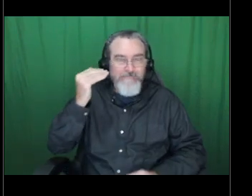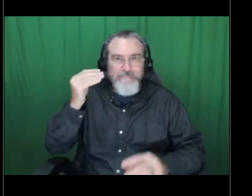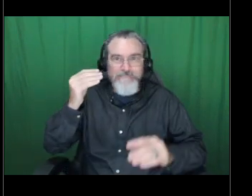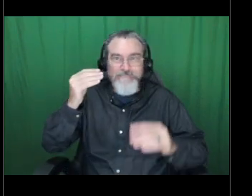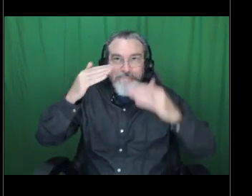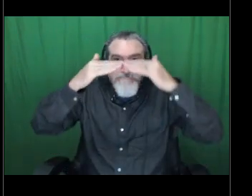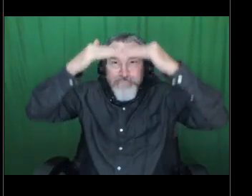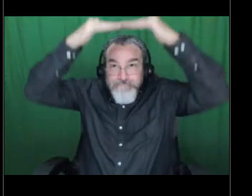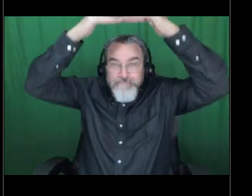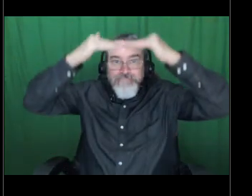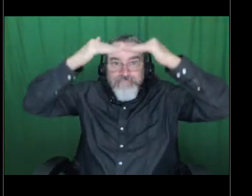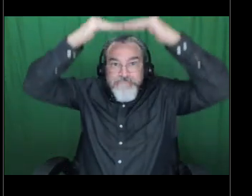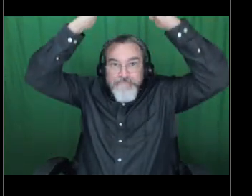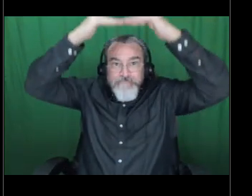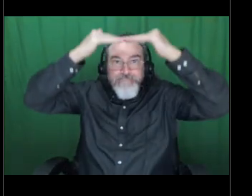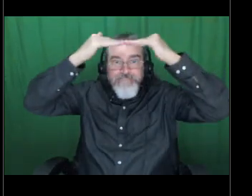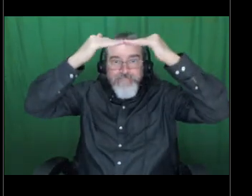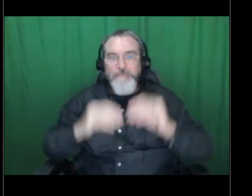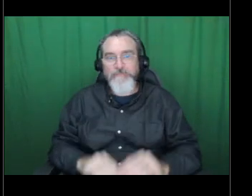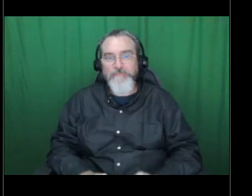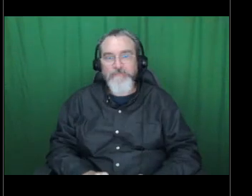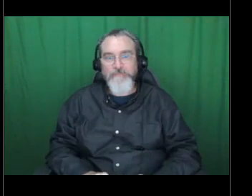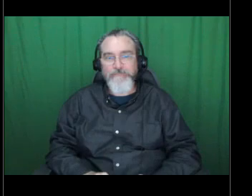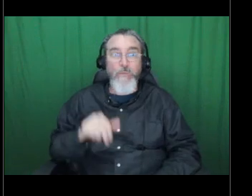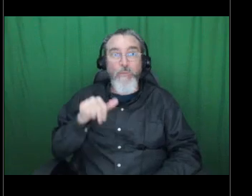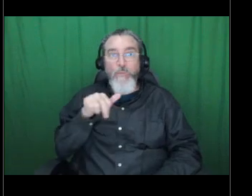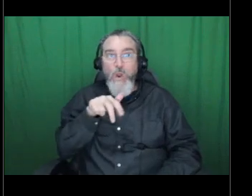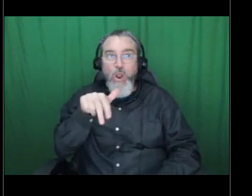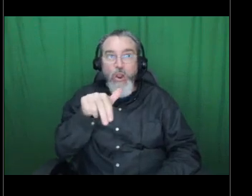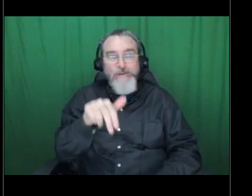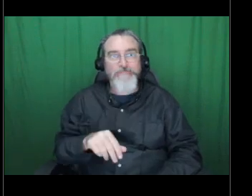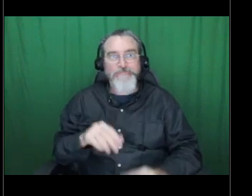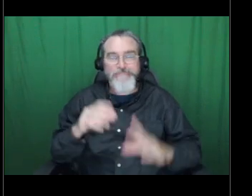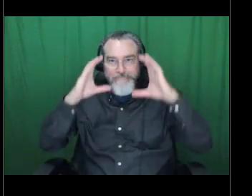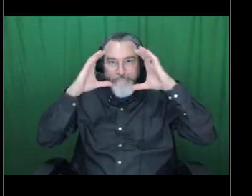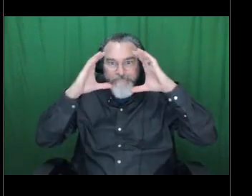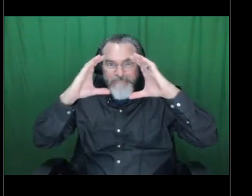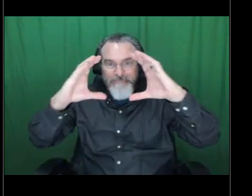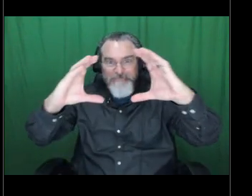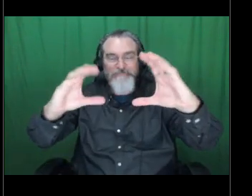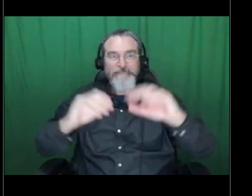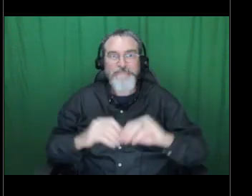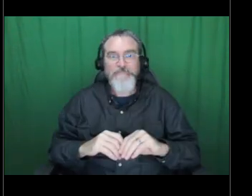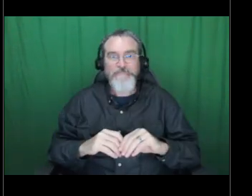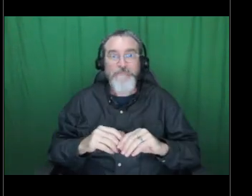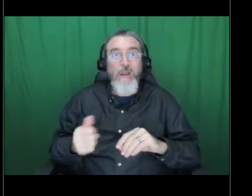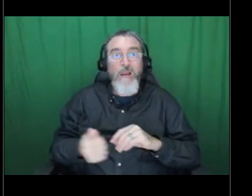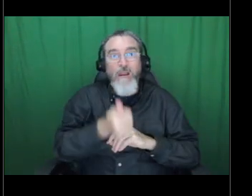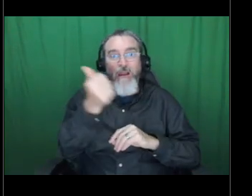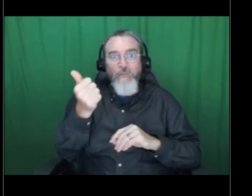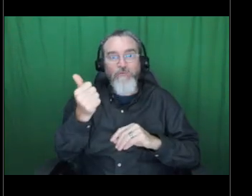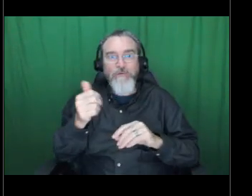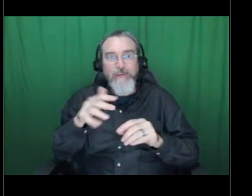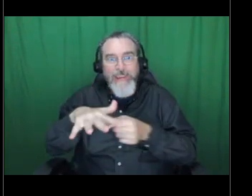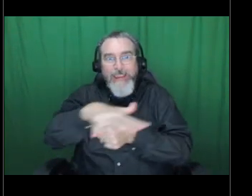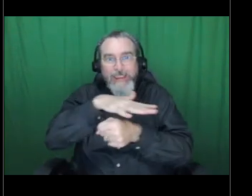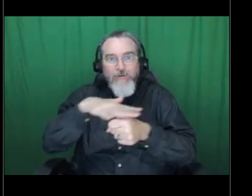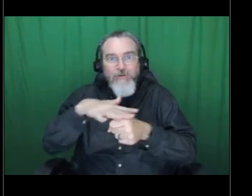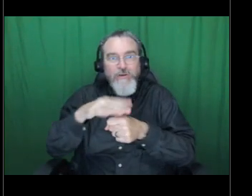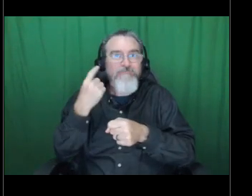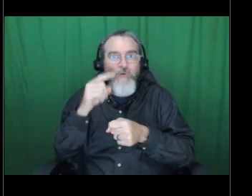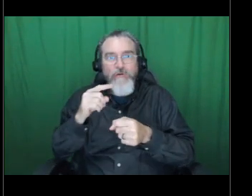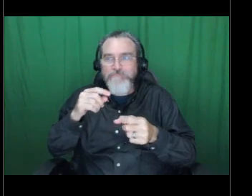Accessible routes along walks, corridors, breezeways, and other circulation spaces